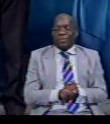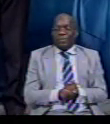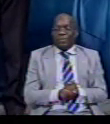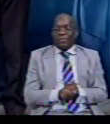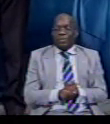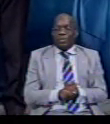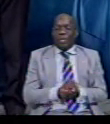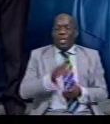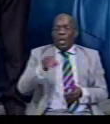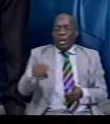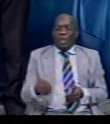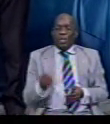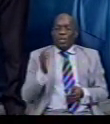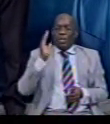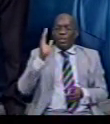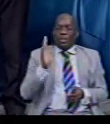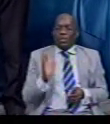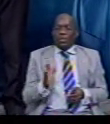testifier is